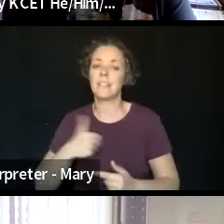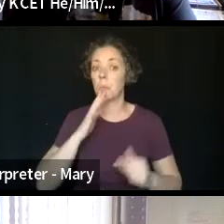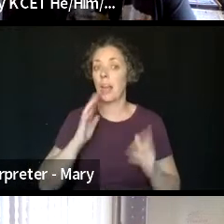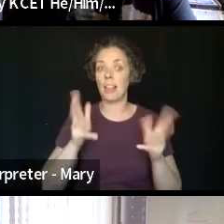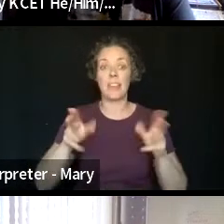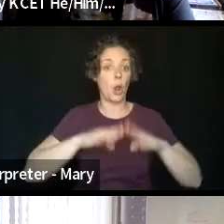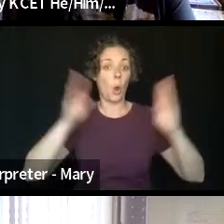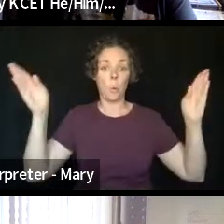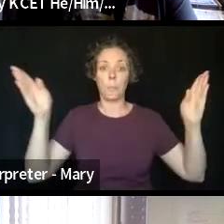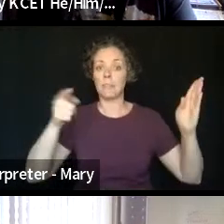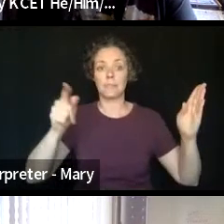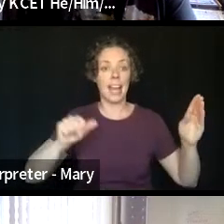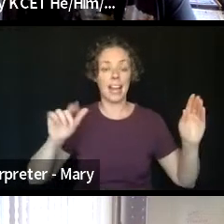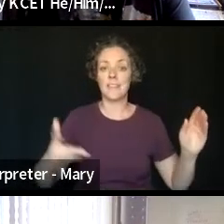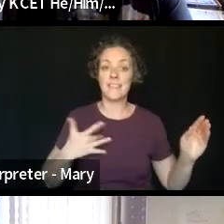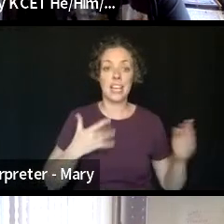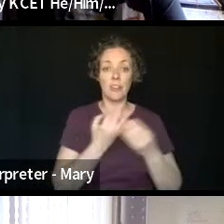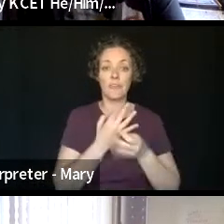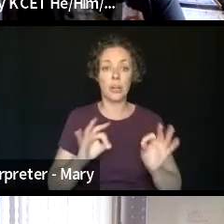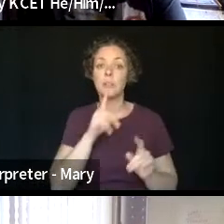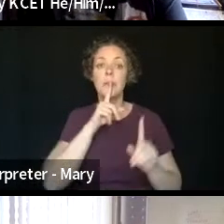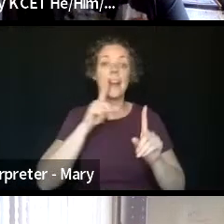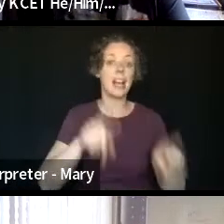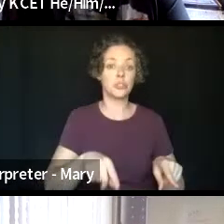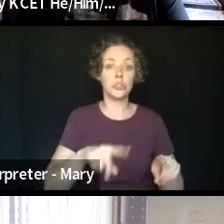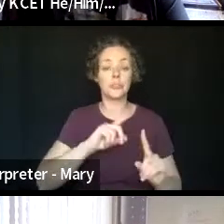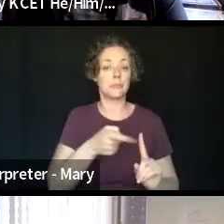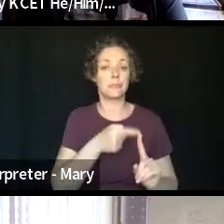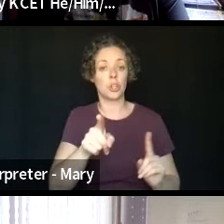Feel free to jump in with your thoughts.